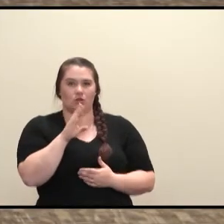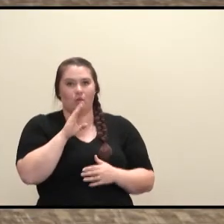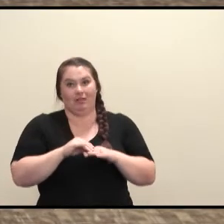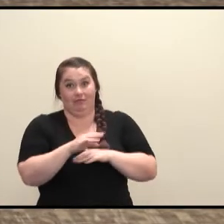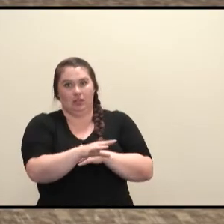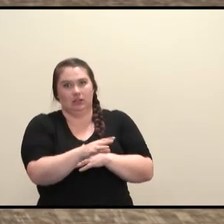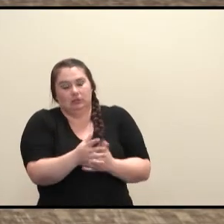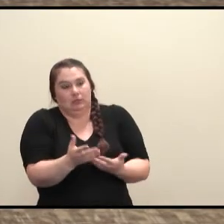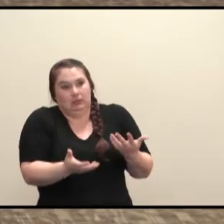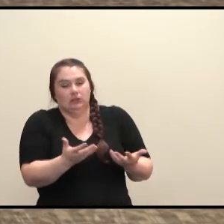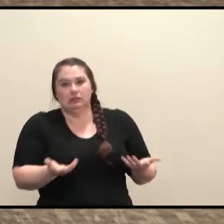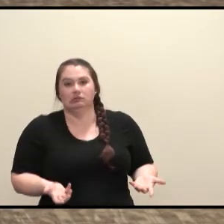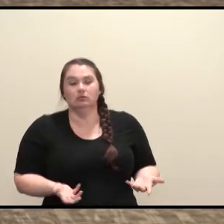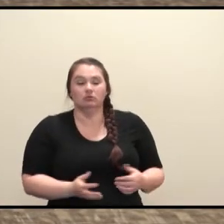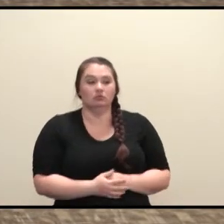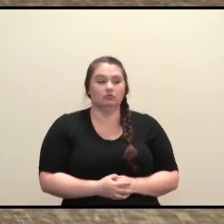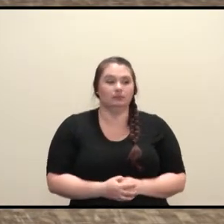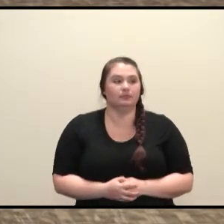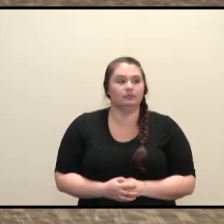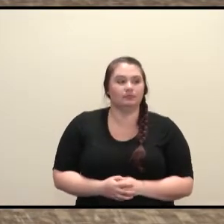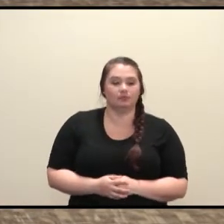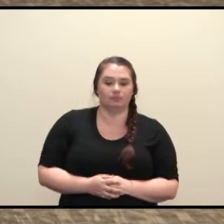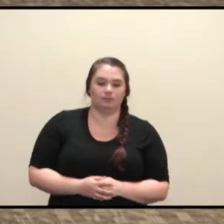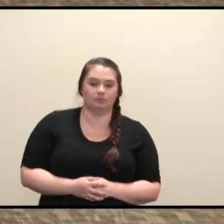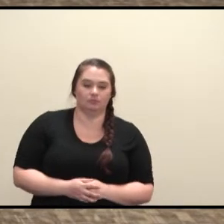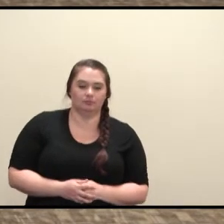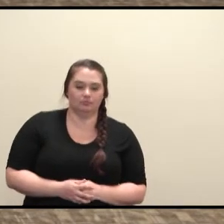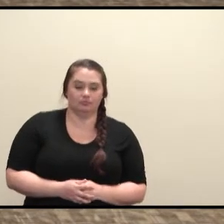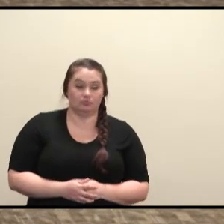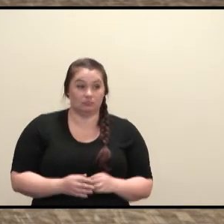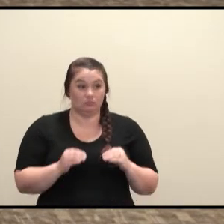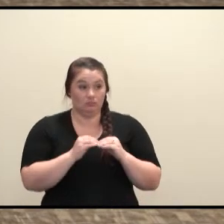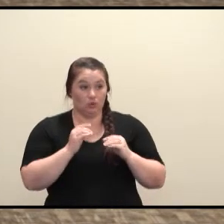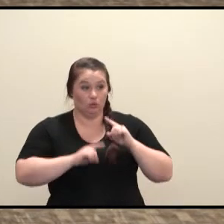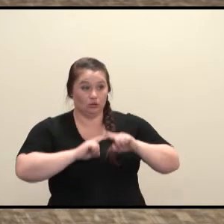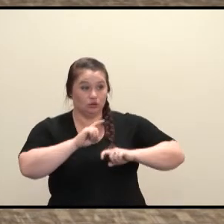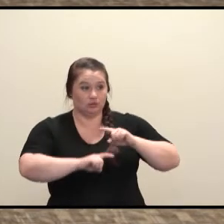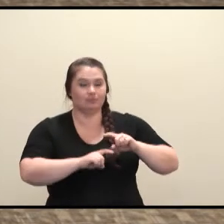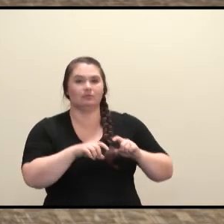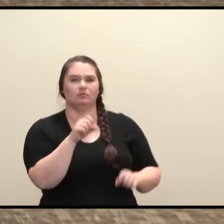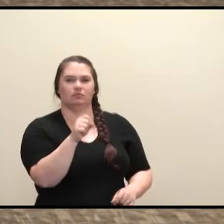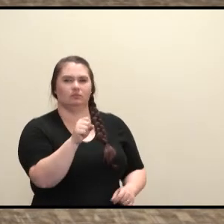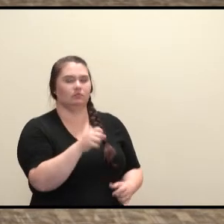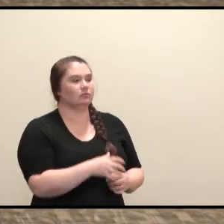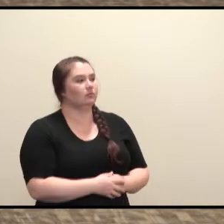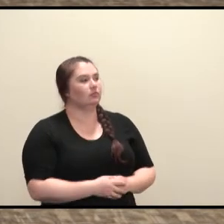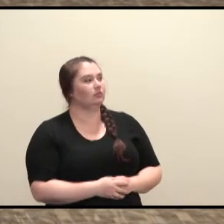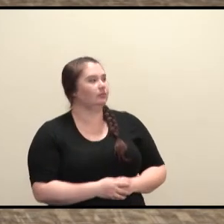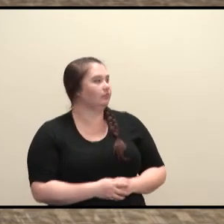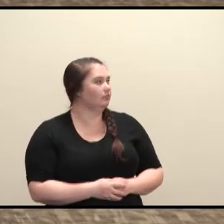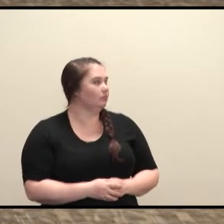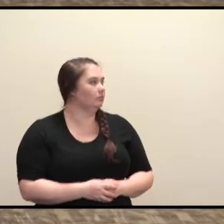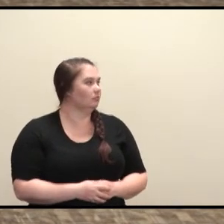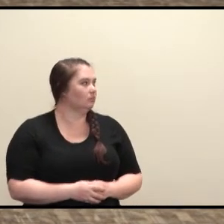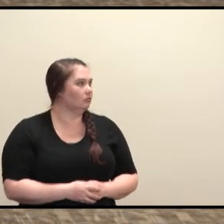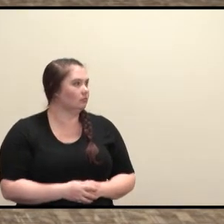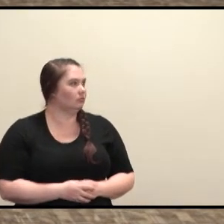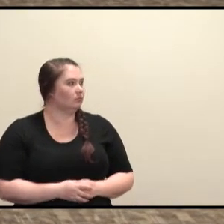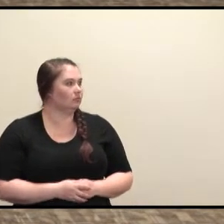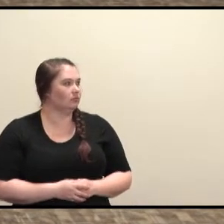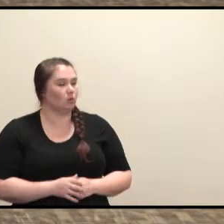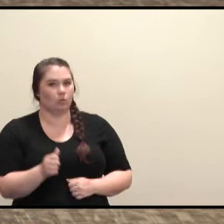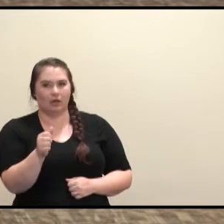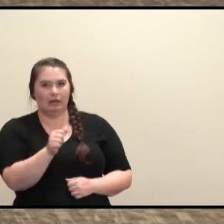difference. I appreciate it, thank you. Any other questions? Yeah, you had mentioned that anything above or